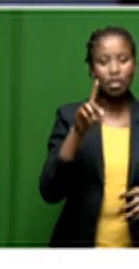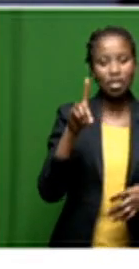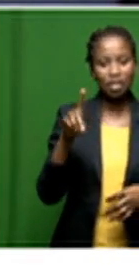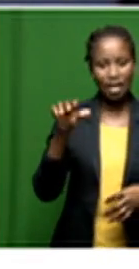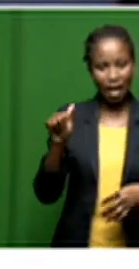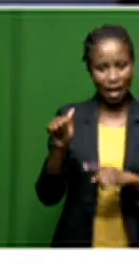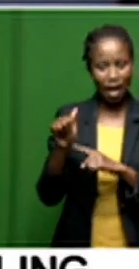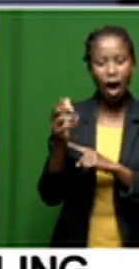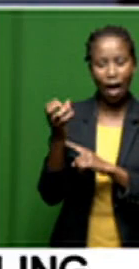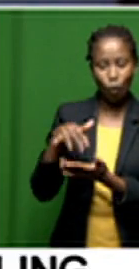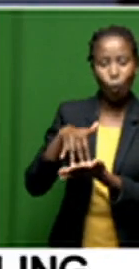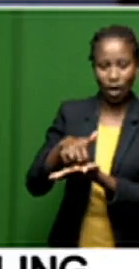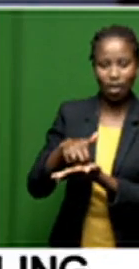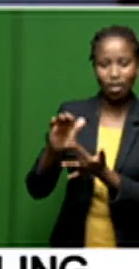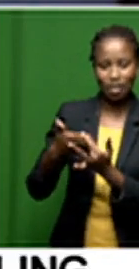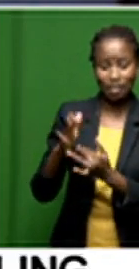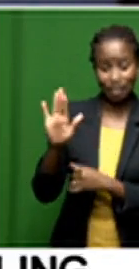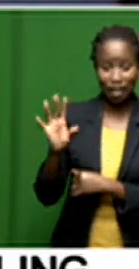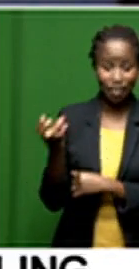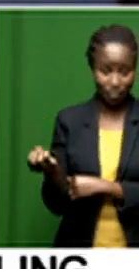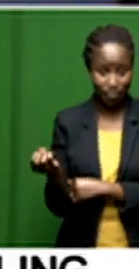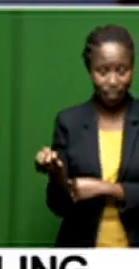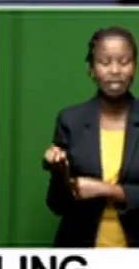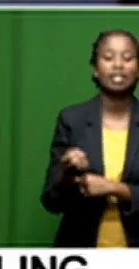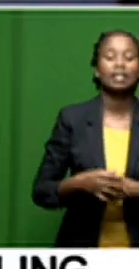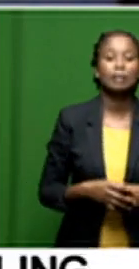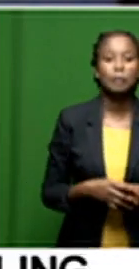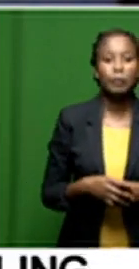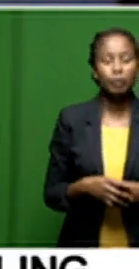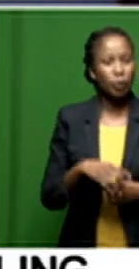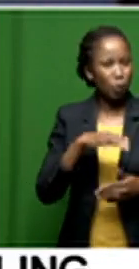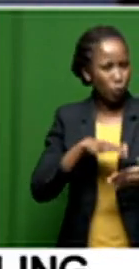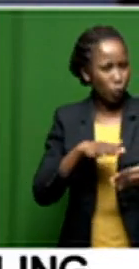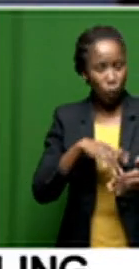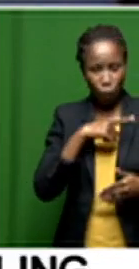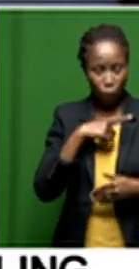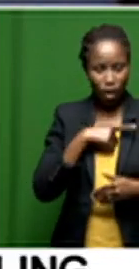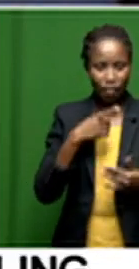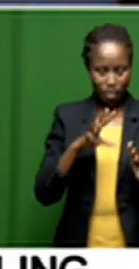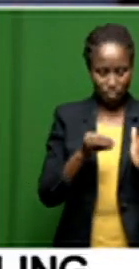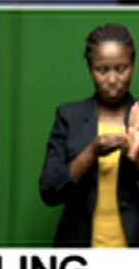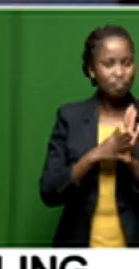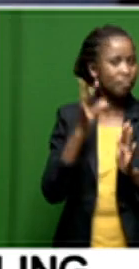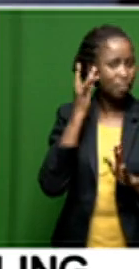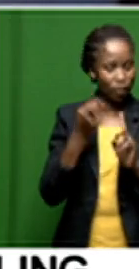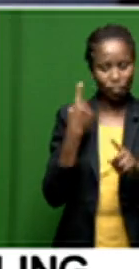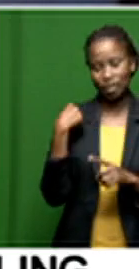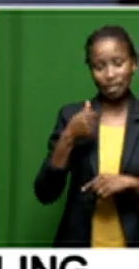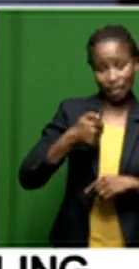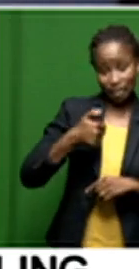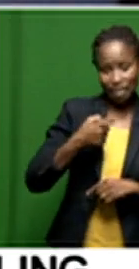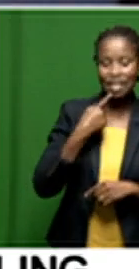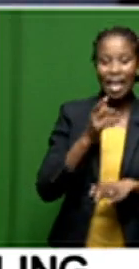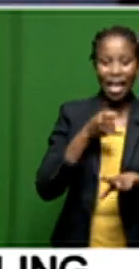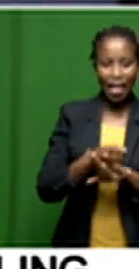are on very weak ground here. So I think in the light of the reasons provided on Saturday in the earlier judgment,